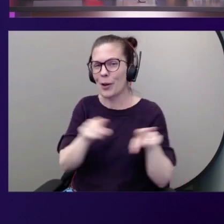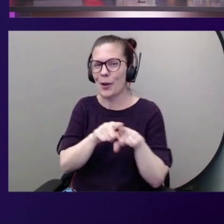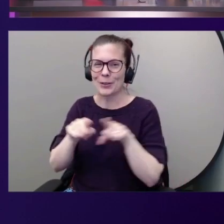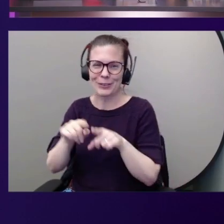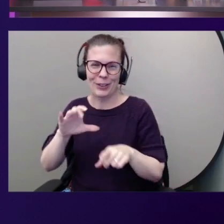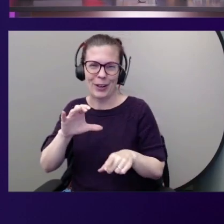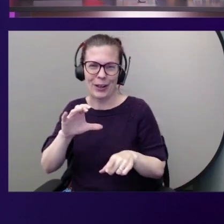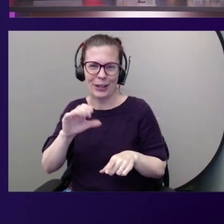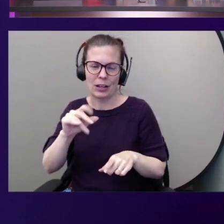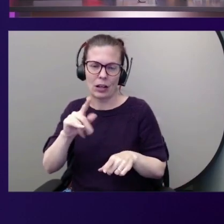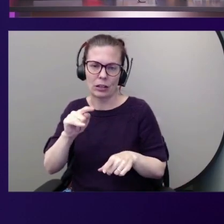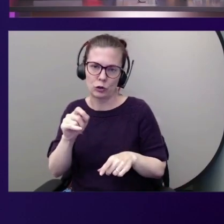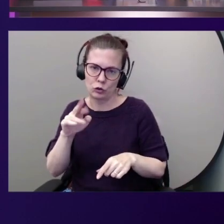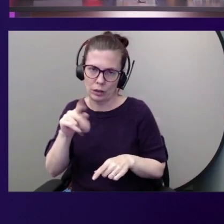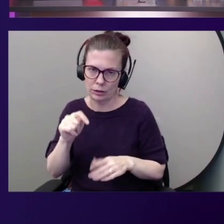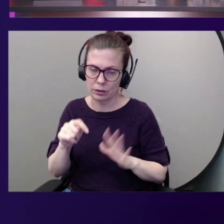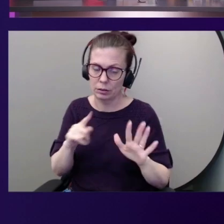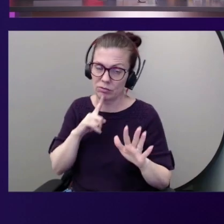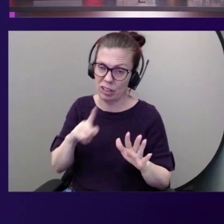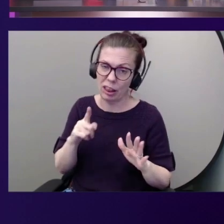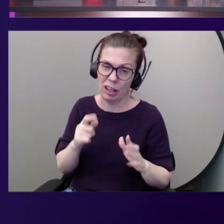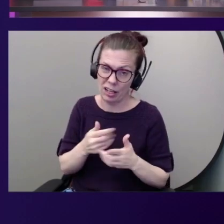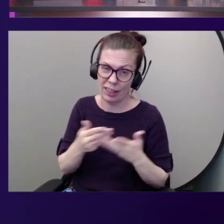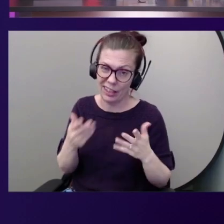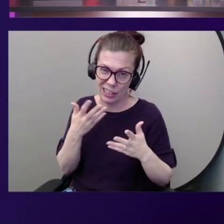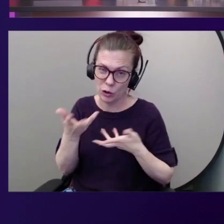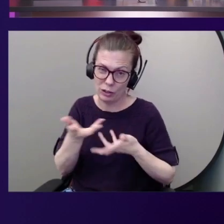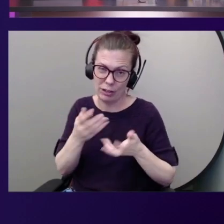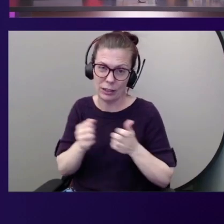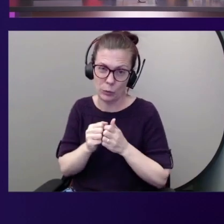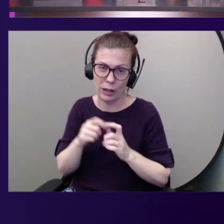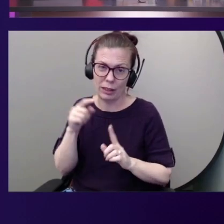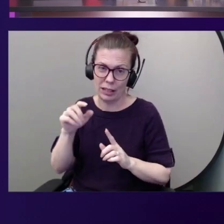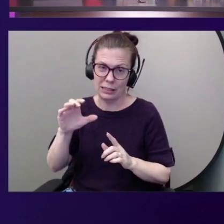much anything that you're going to interact with in the CDK is a construct.